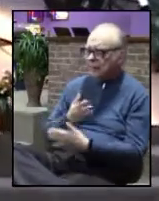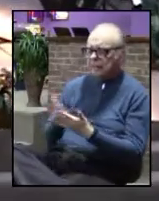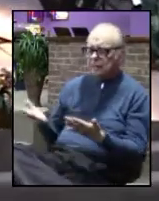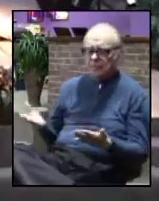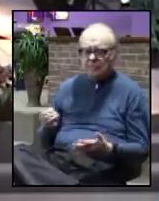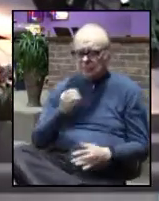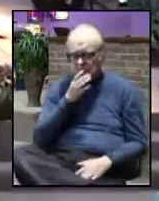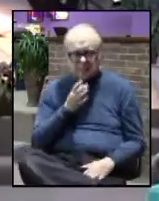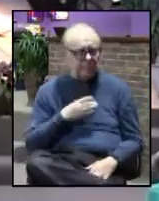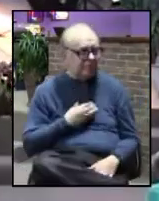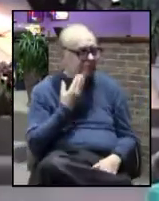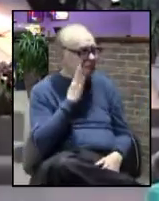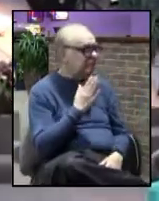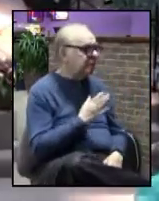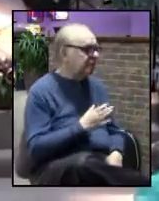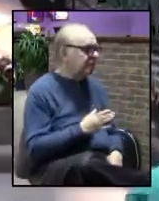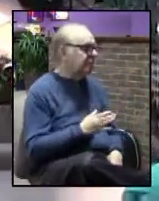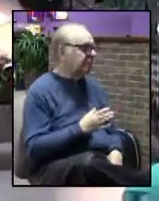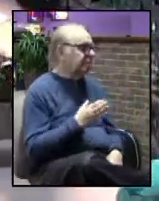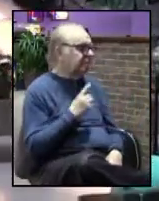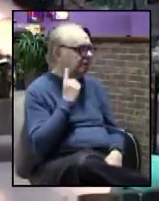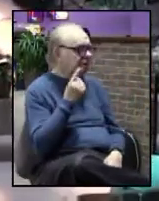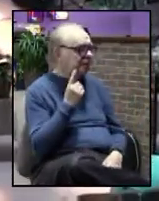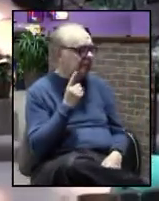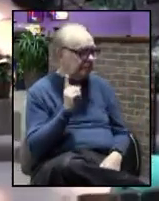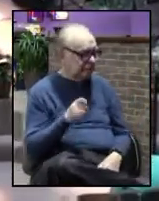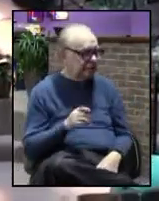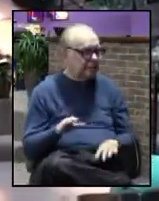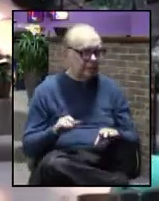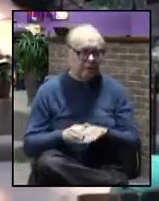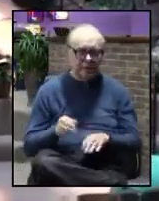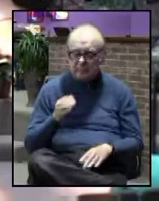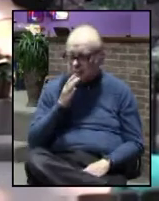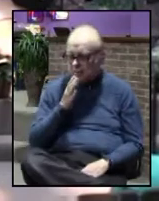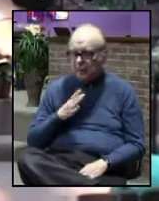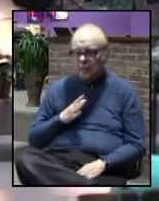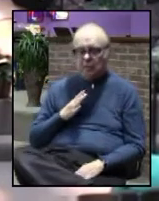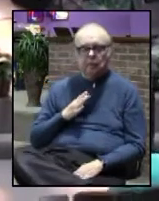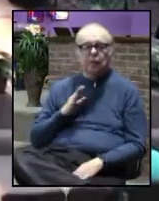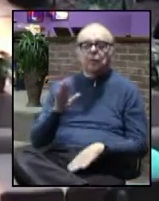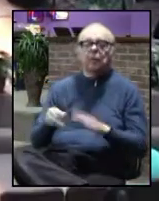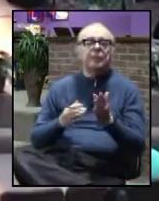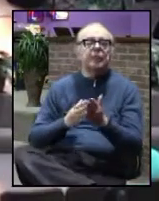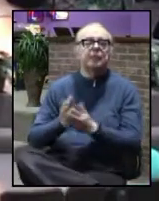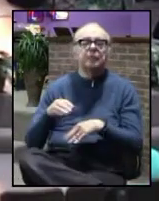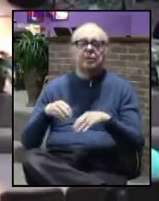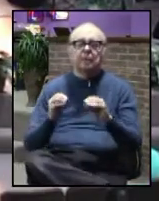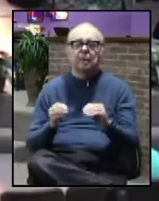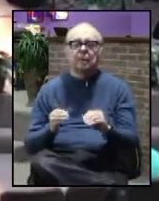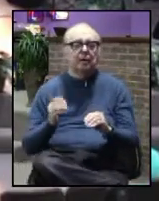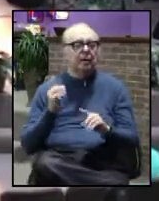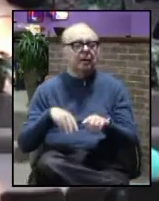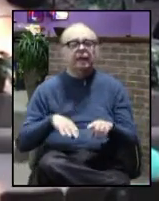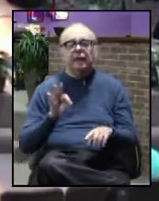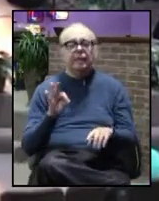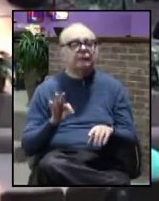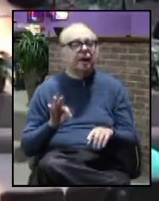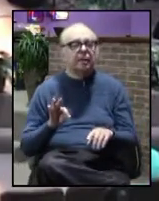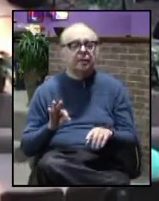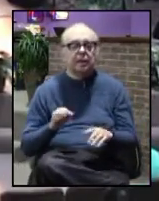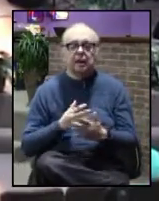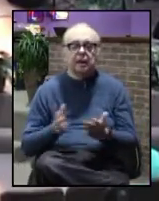And she says, you know what, I don't know, but I think we should. She walked me all through that store. We couldn't find it, they don't carry